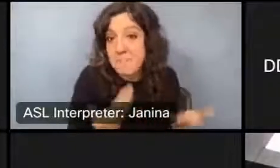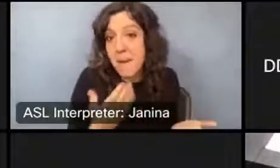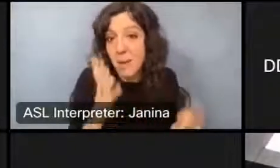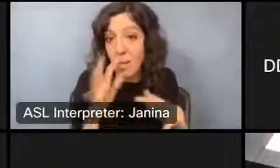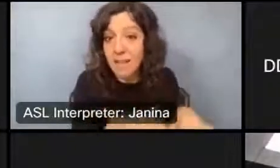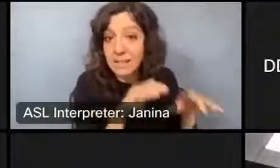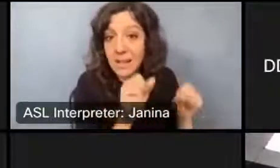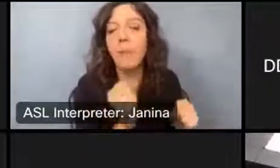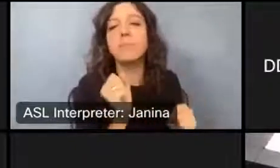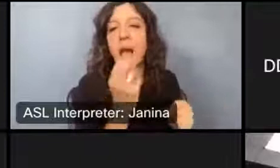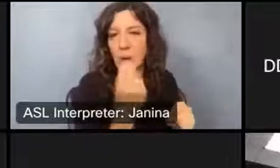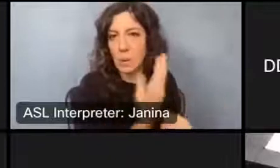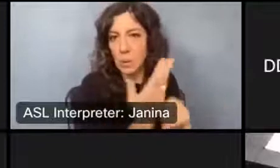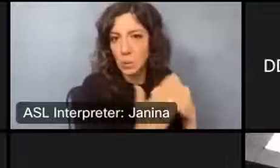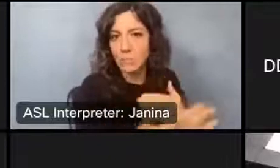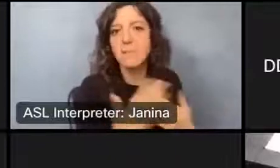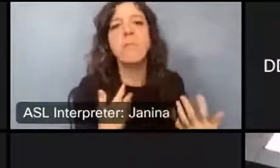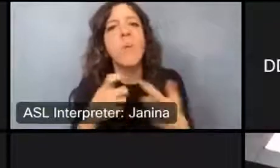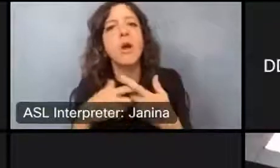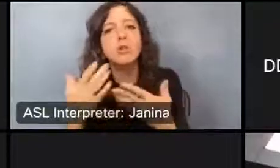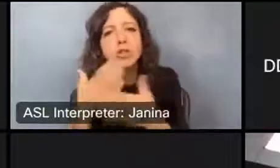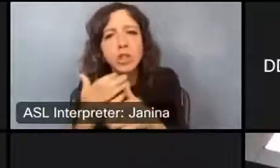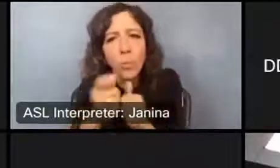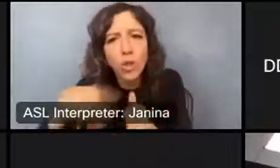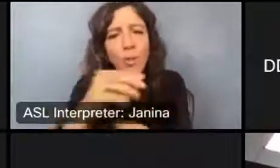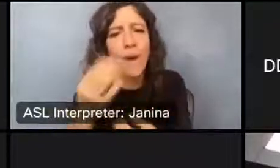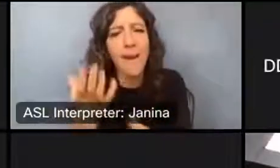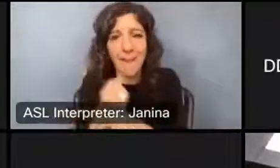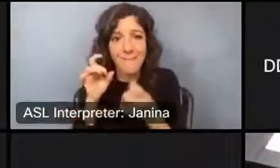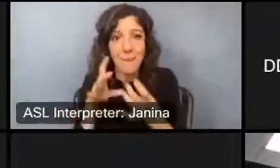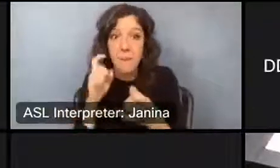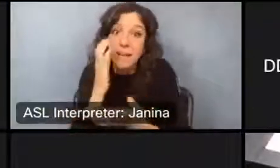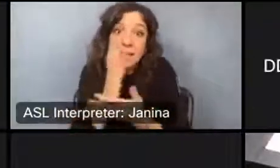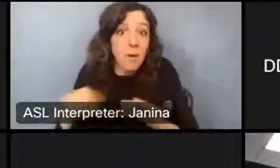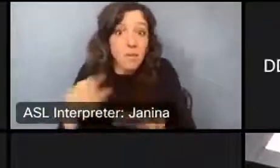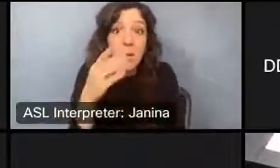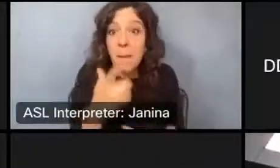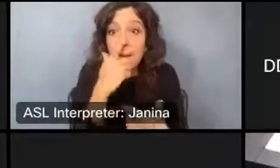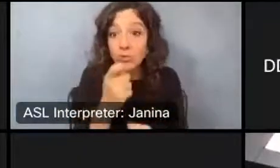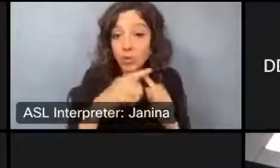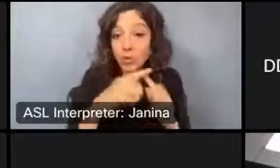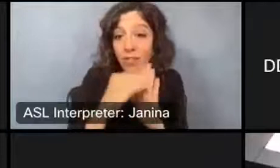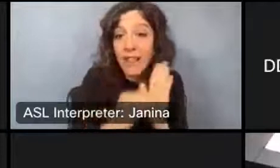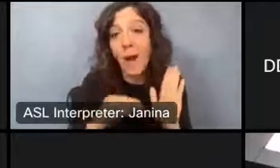real quickly with folks and get feedback, since a number of you would be ones that might be interested in filling out a tailored day service